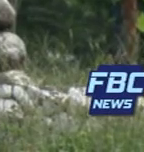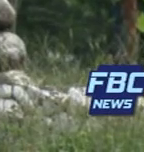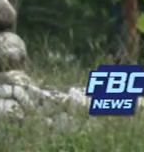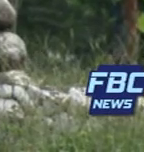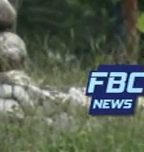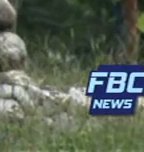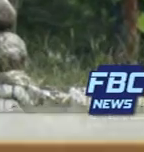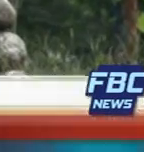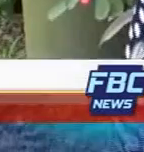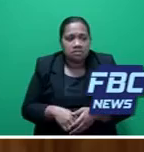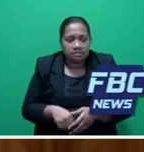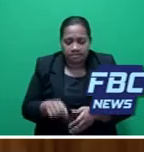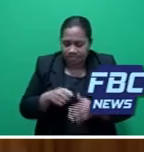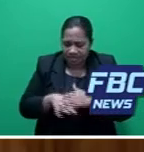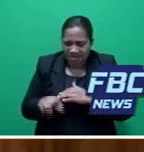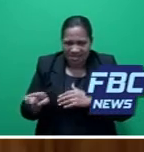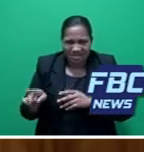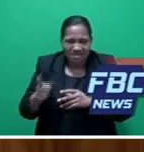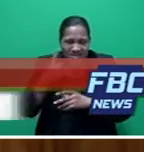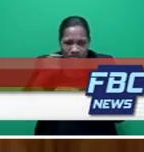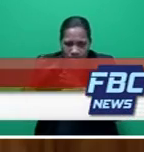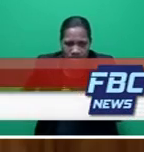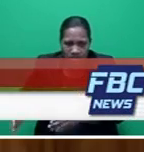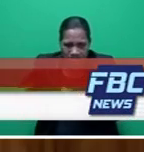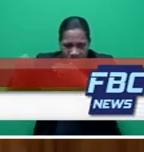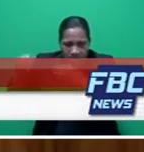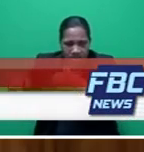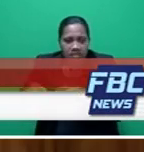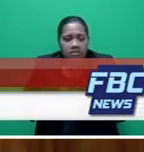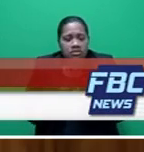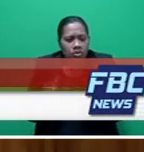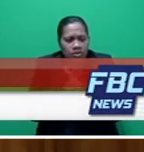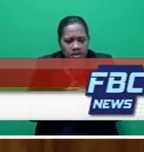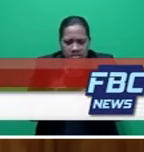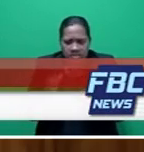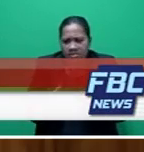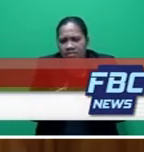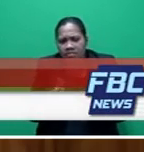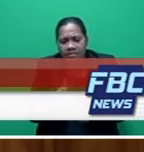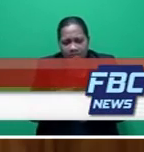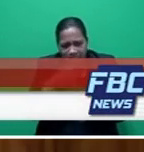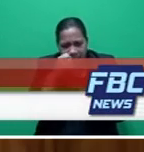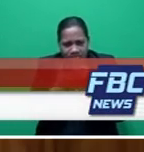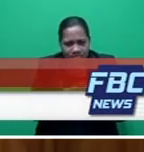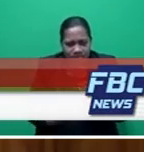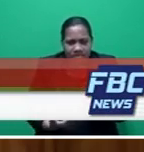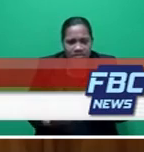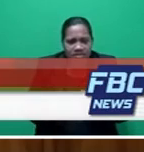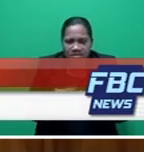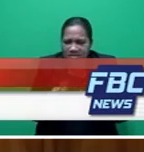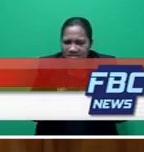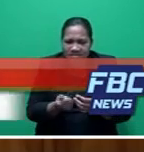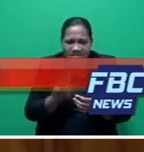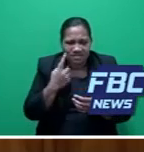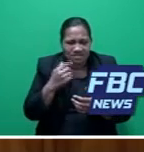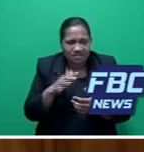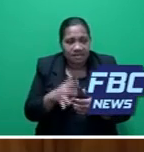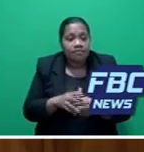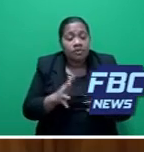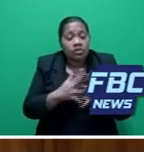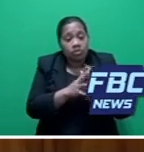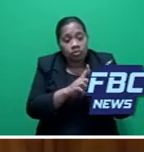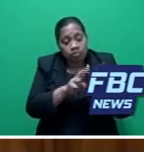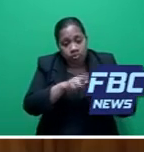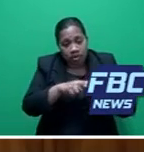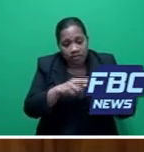prevented. Customers may experience intermittent supply during the restoration period. WAF is also